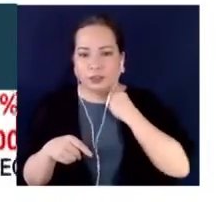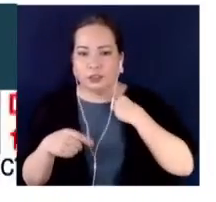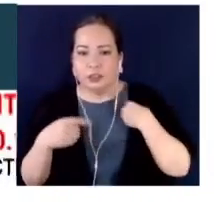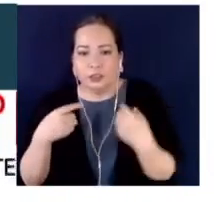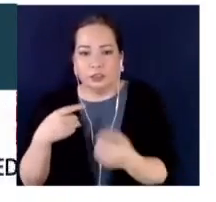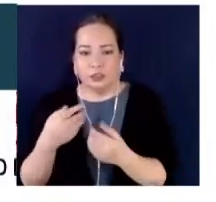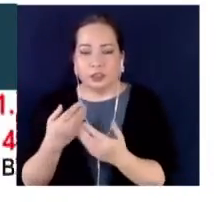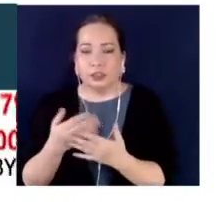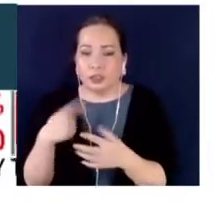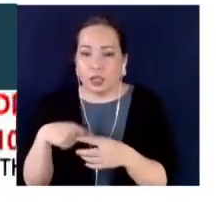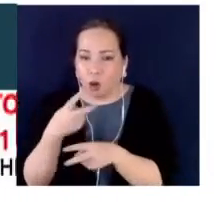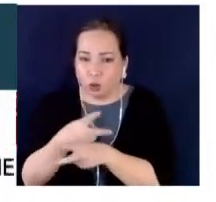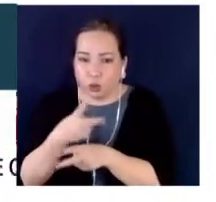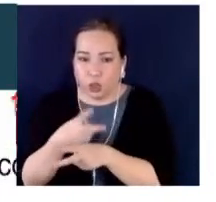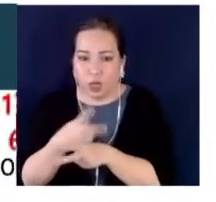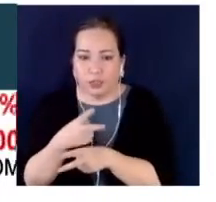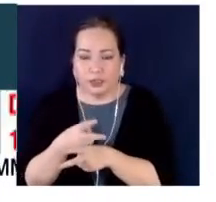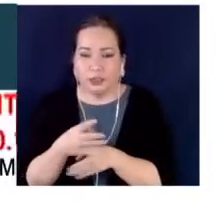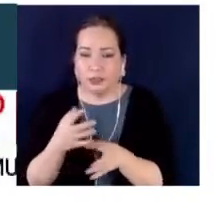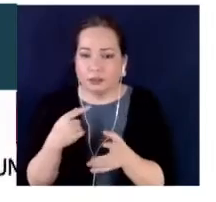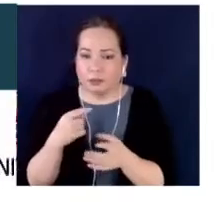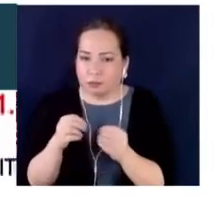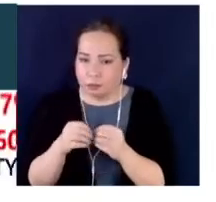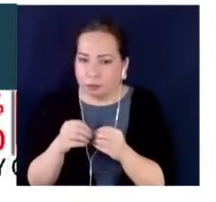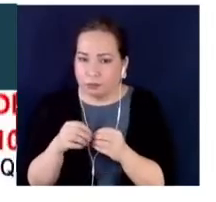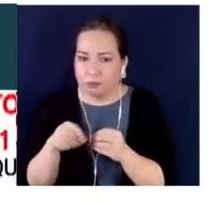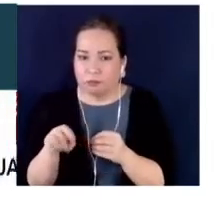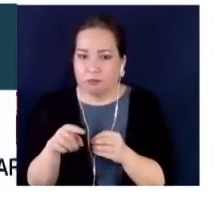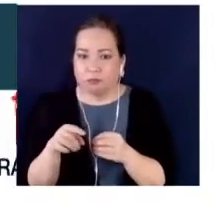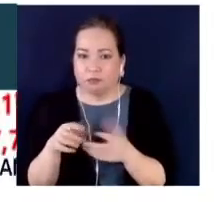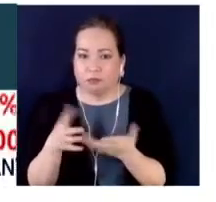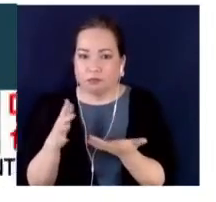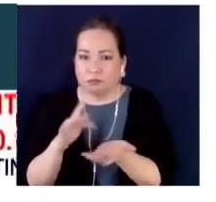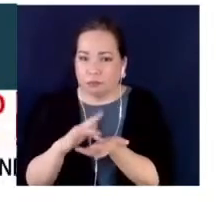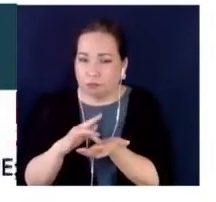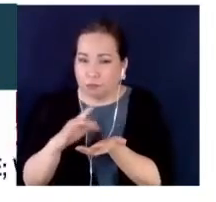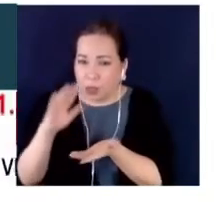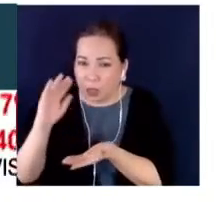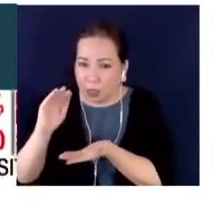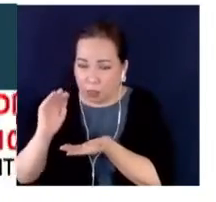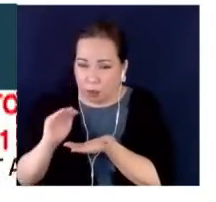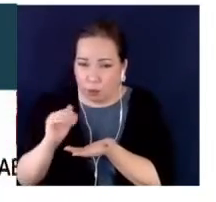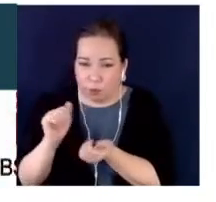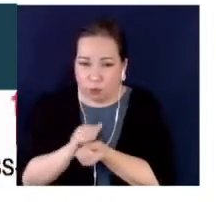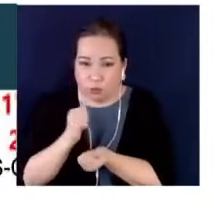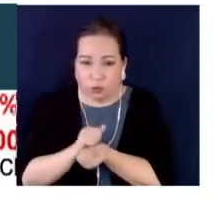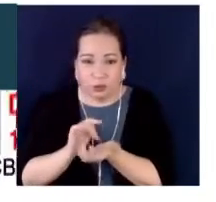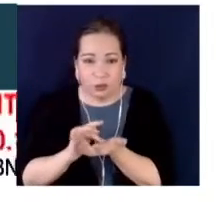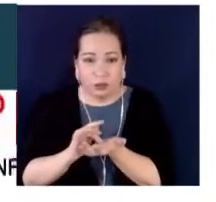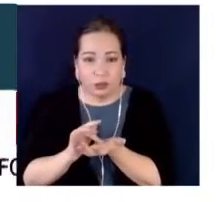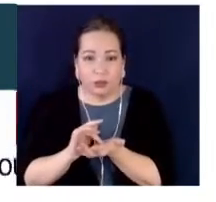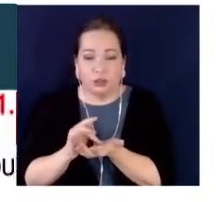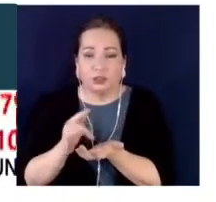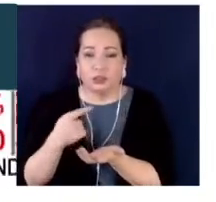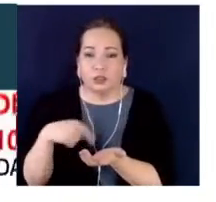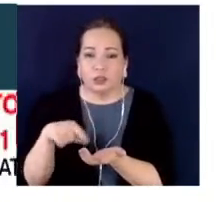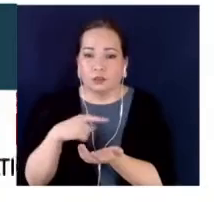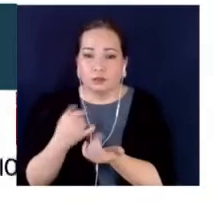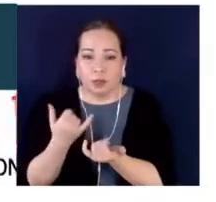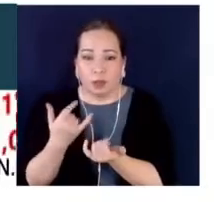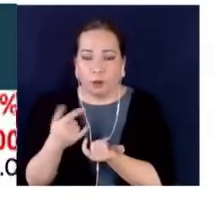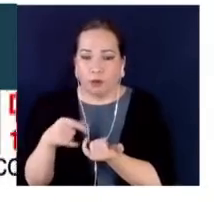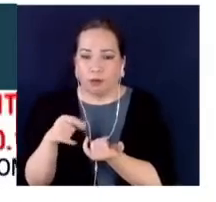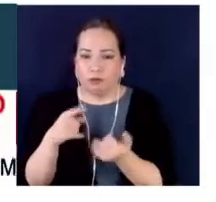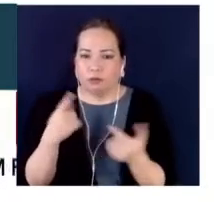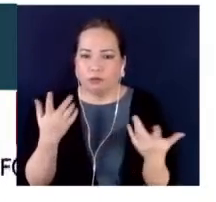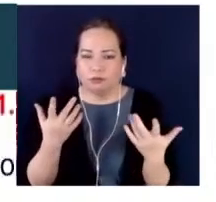treat severe cases that are reportedly running low. Are you able to restock right away? Because the situation that we have is also